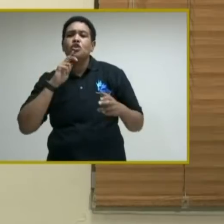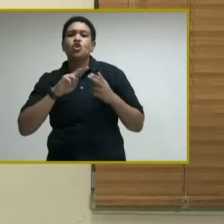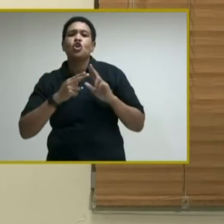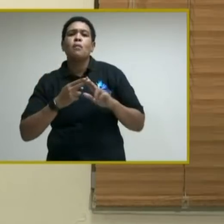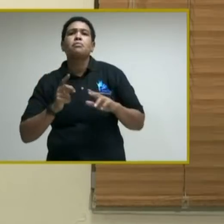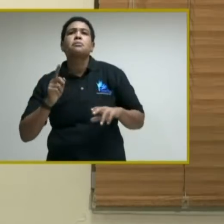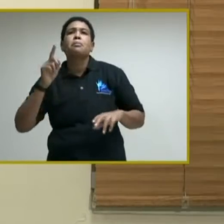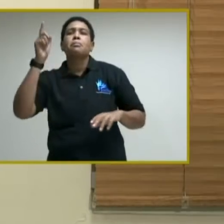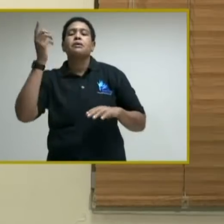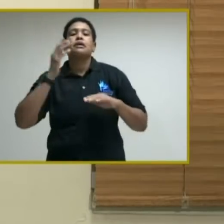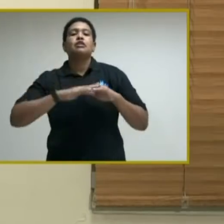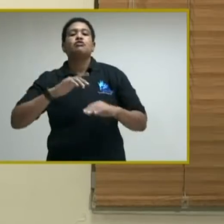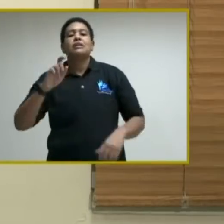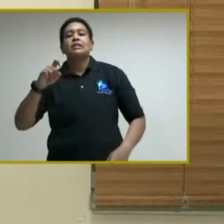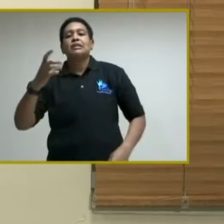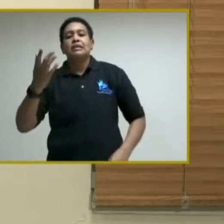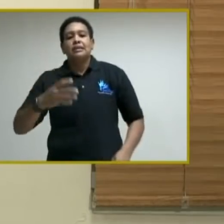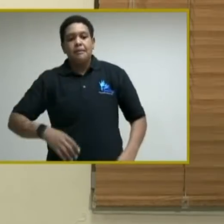up.